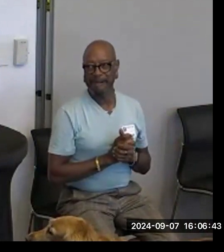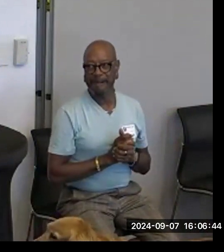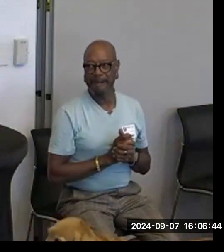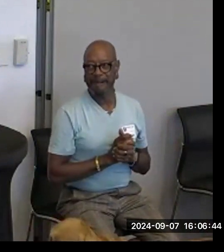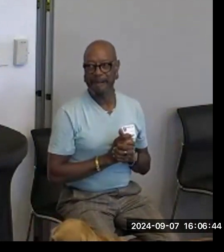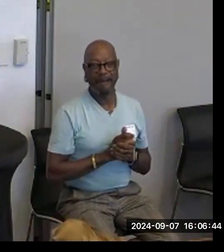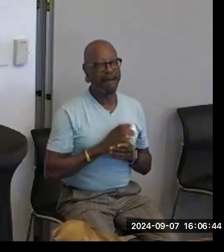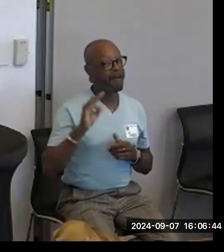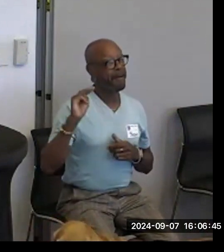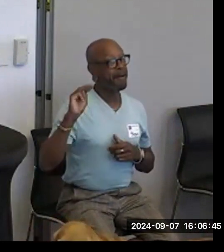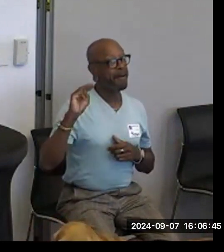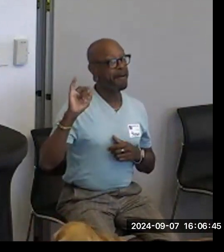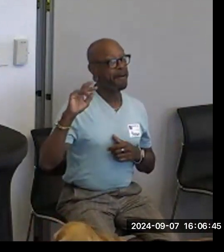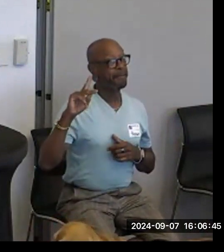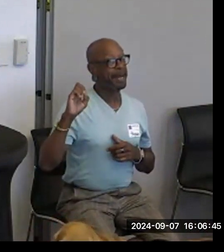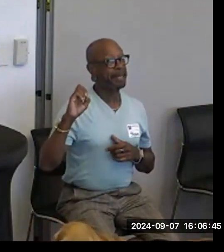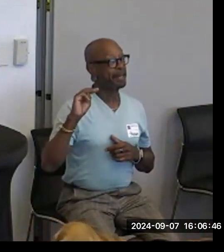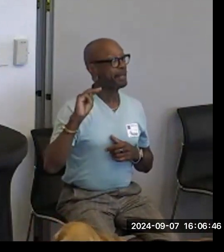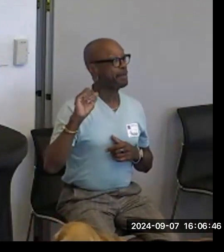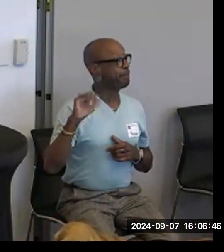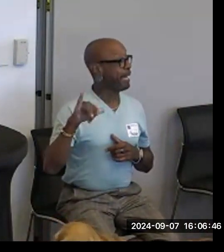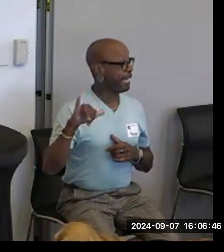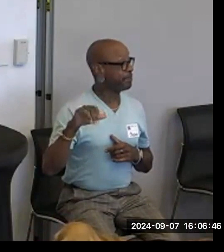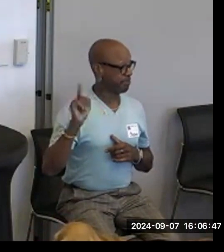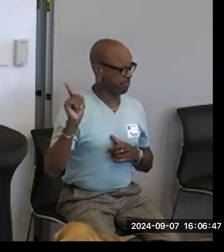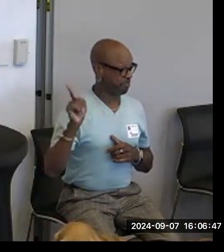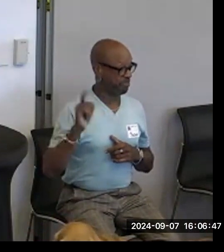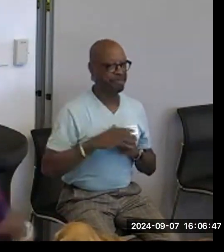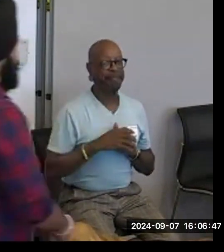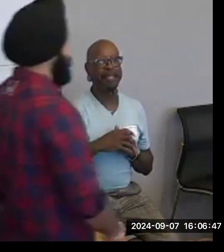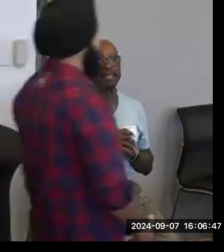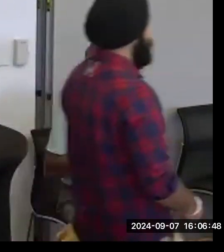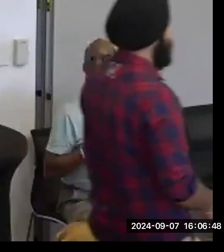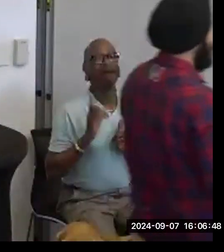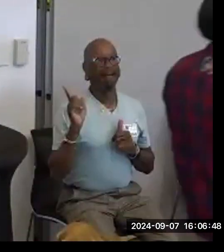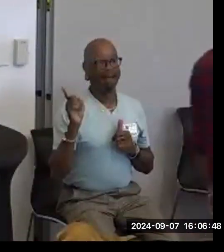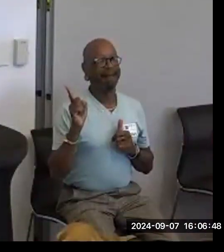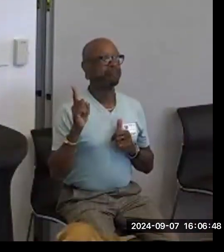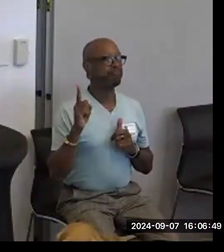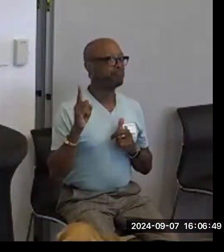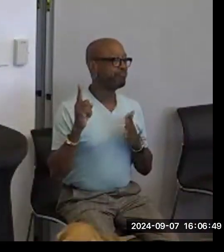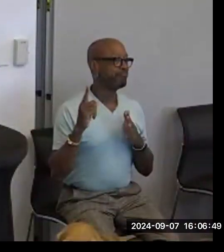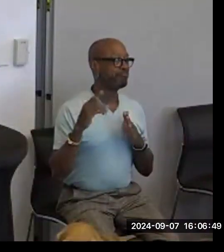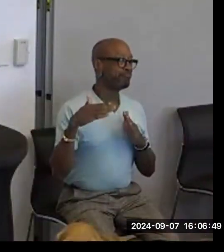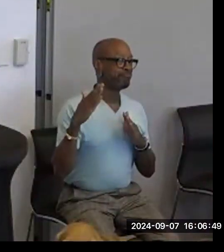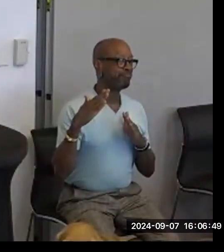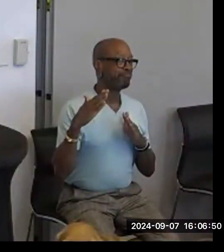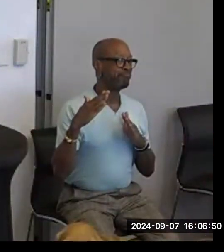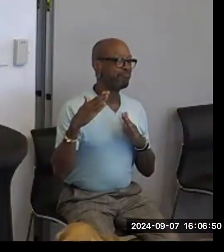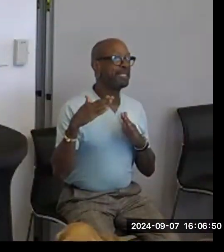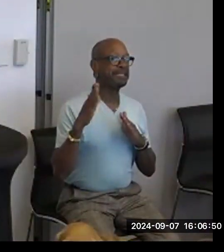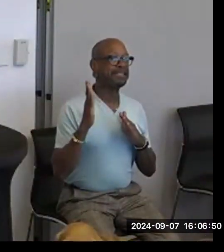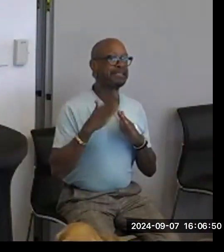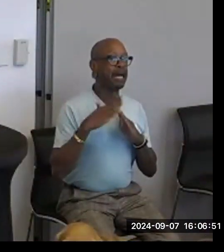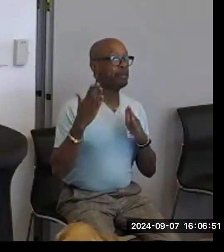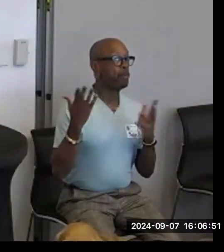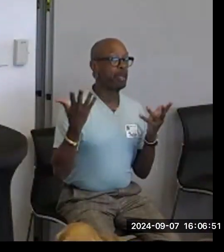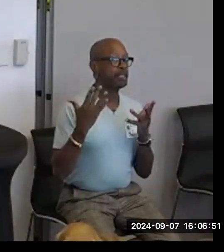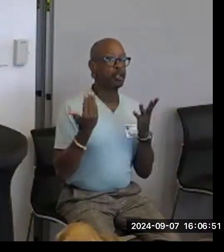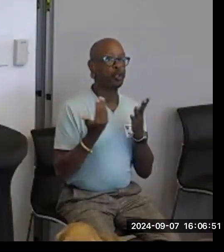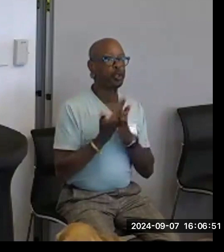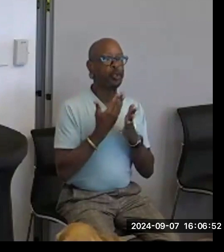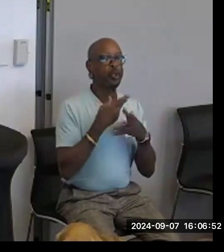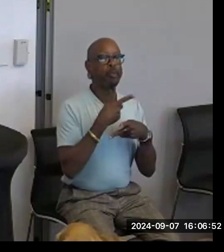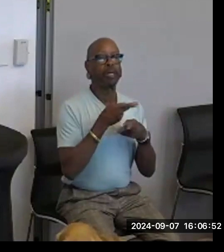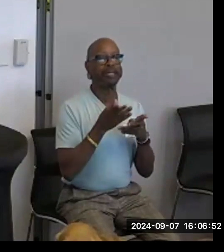who's Mike May. Now, Mike May has been a pioneer in new product development. He was